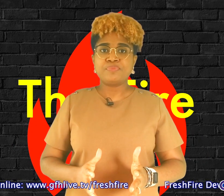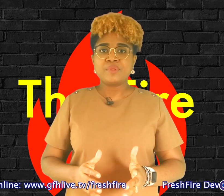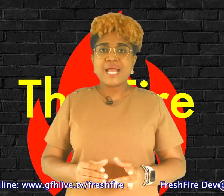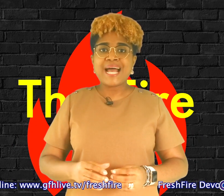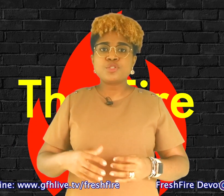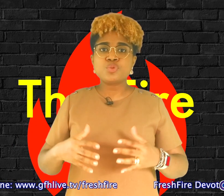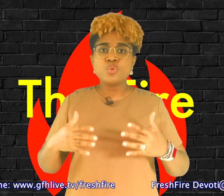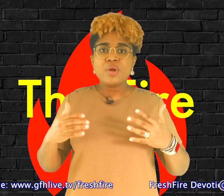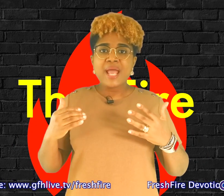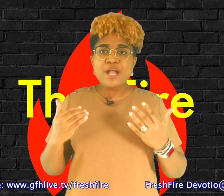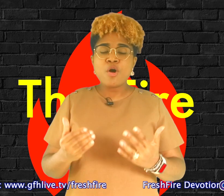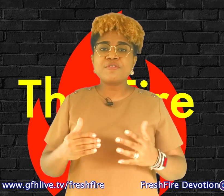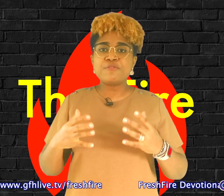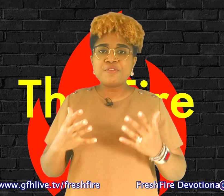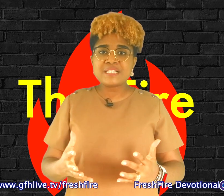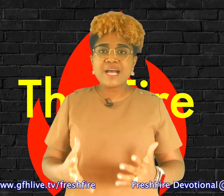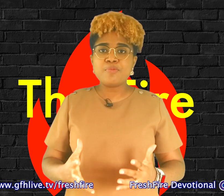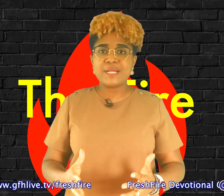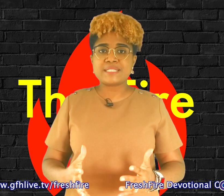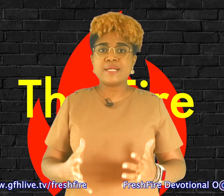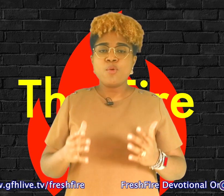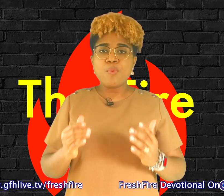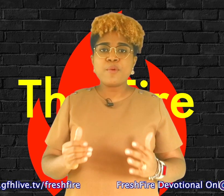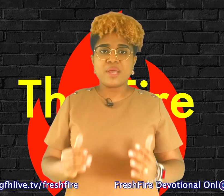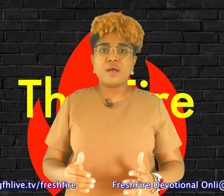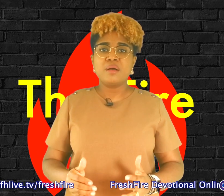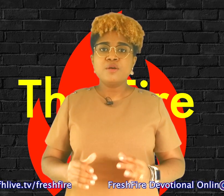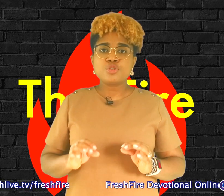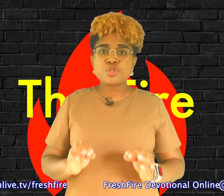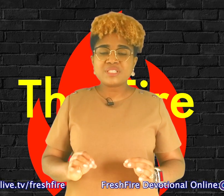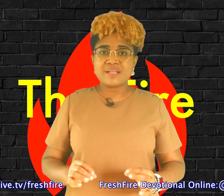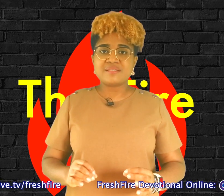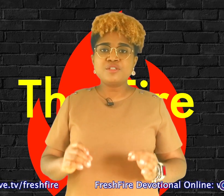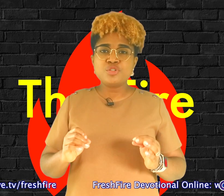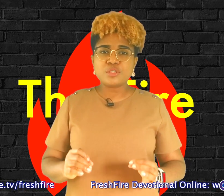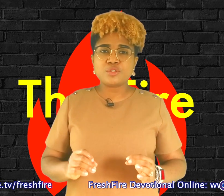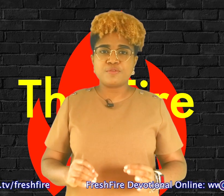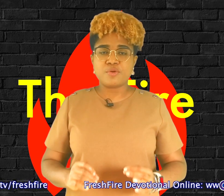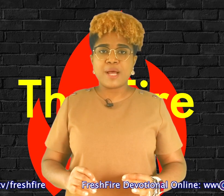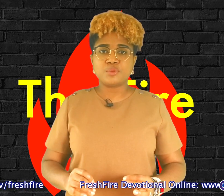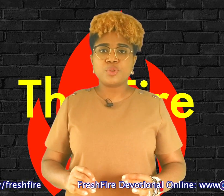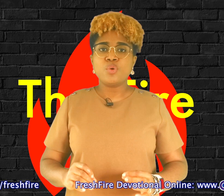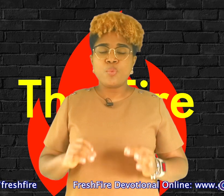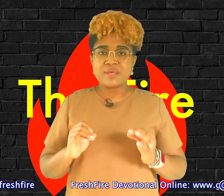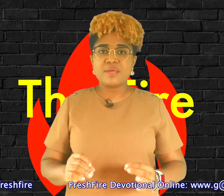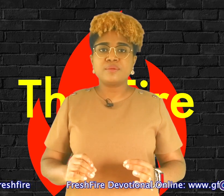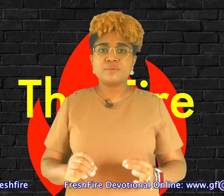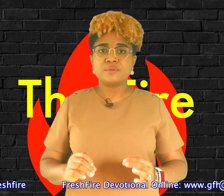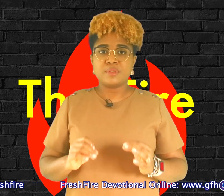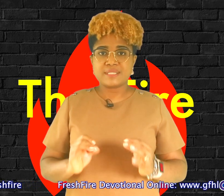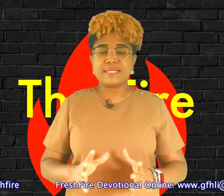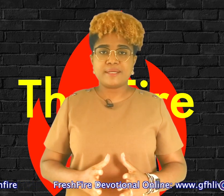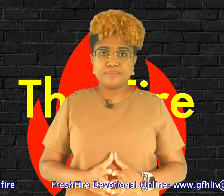completely and to engulf the physical place where we are, such that the dust of the ground will